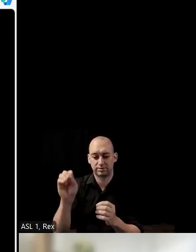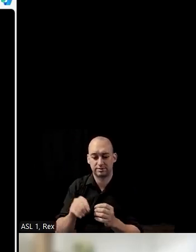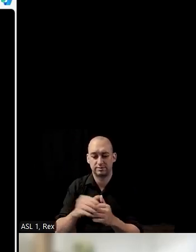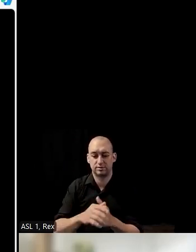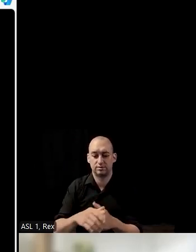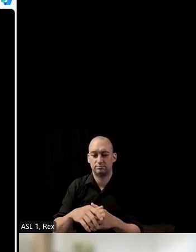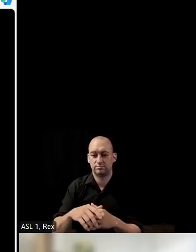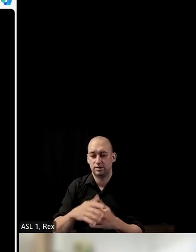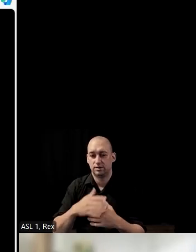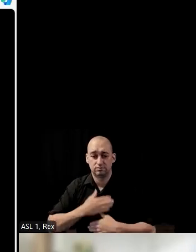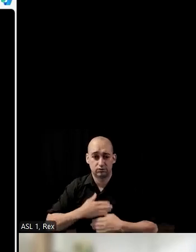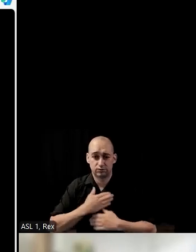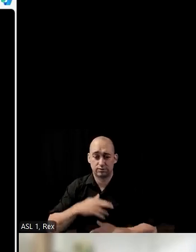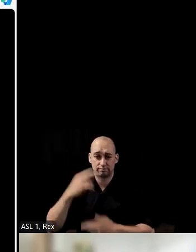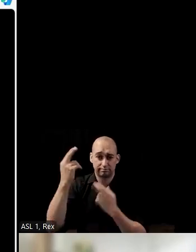purposeful activity ideas,